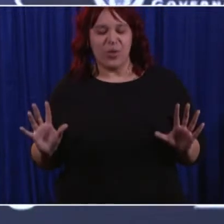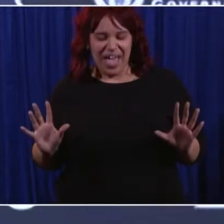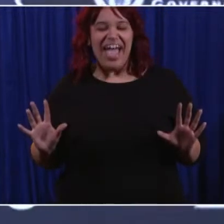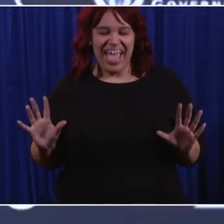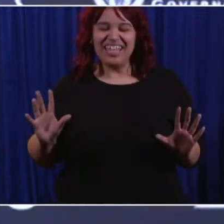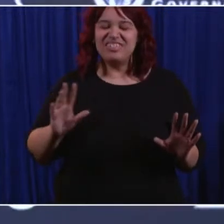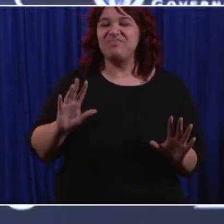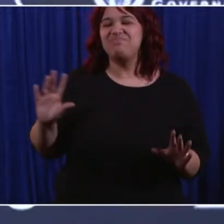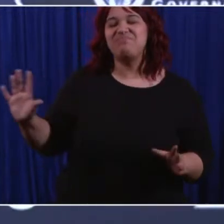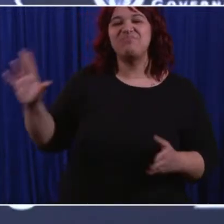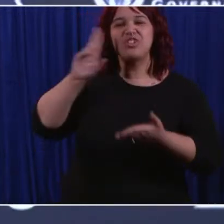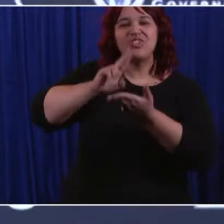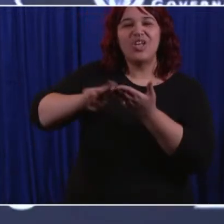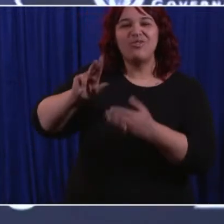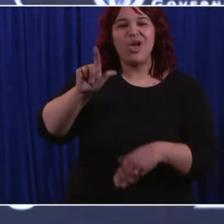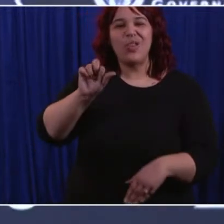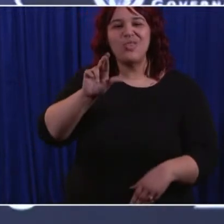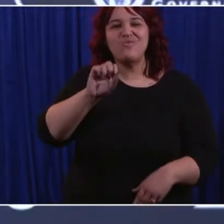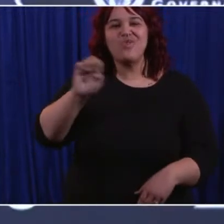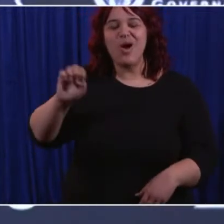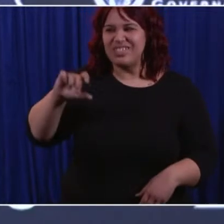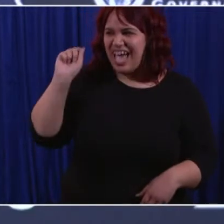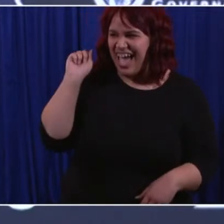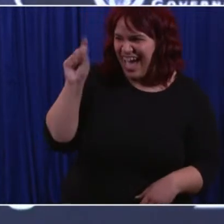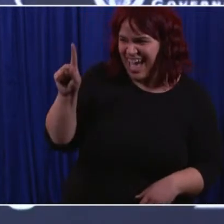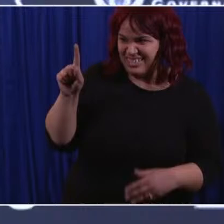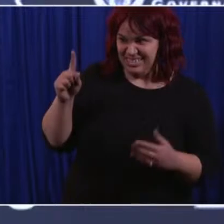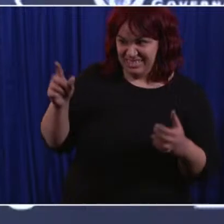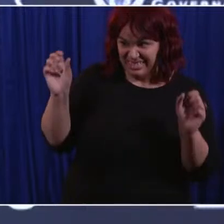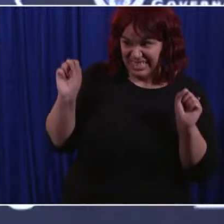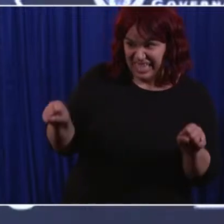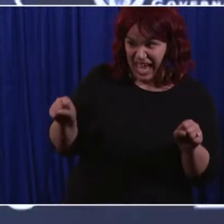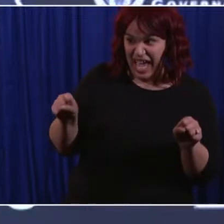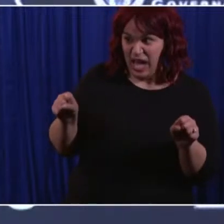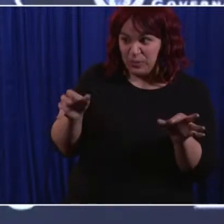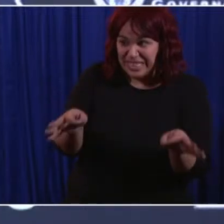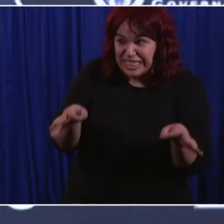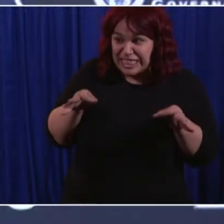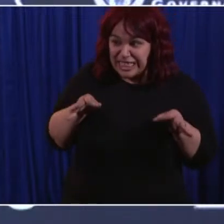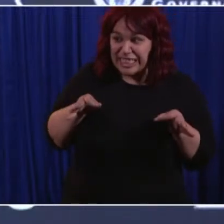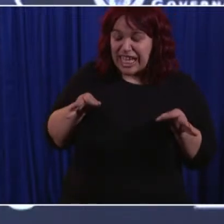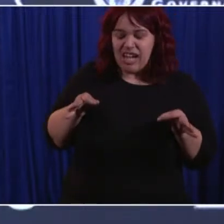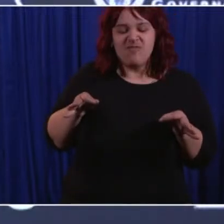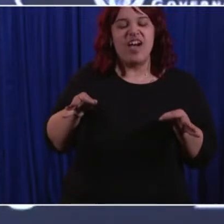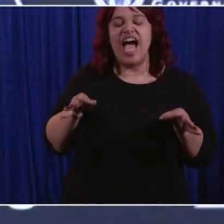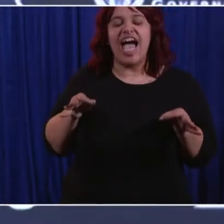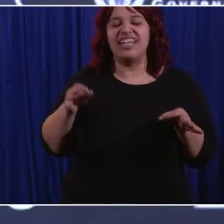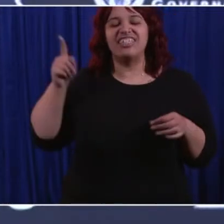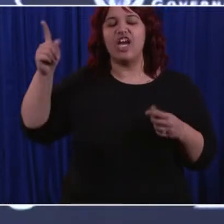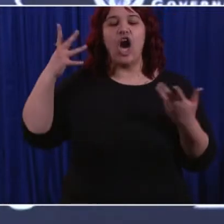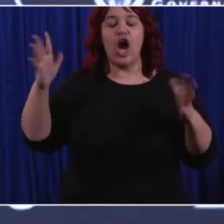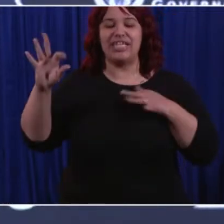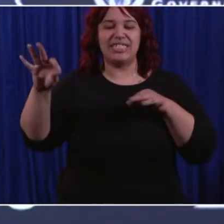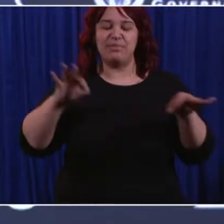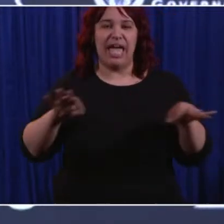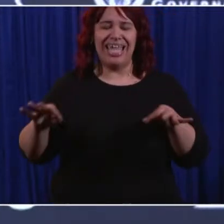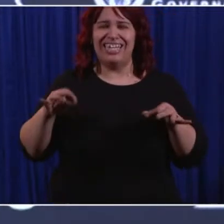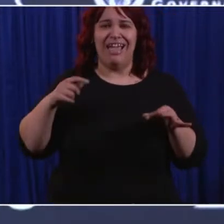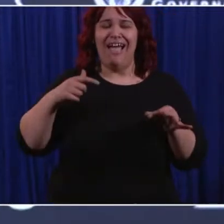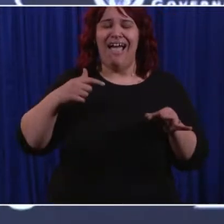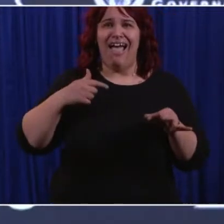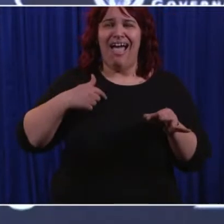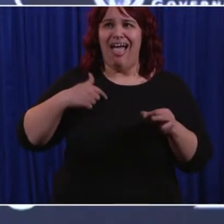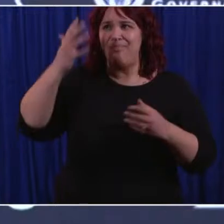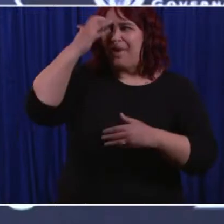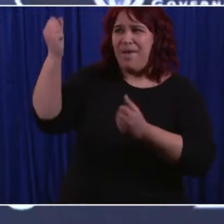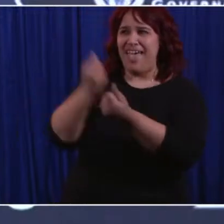Frank LaRose, and I said, look, can't we do that? And he explained to me, and I can't do it off the top of my head,